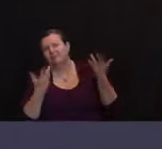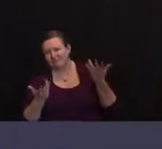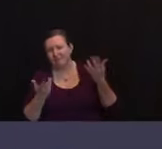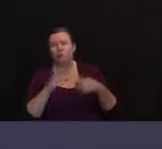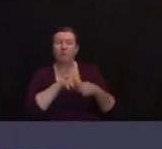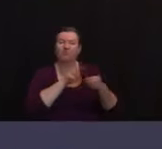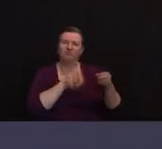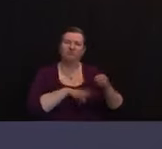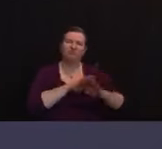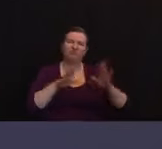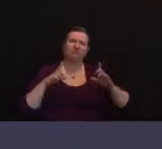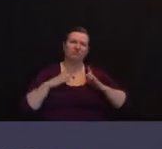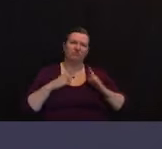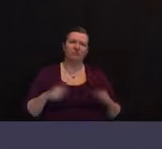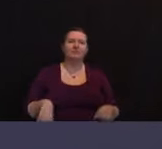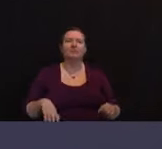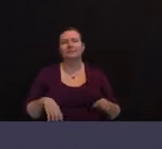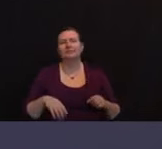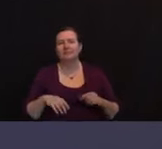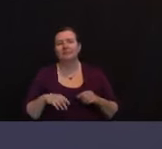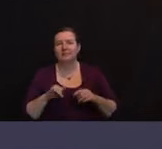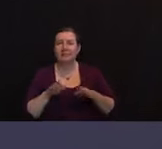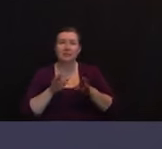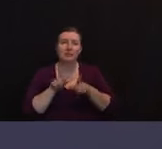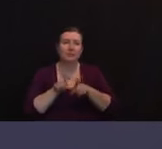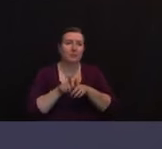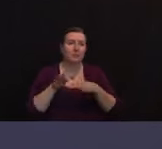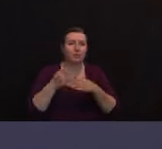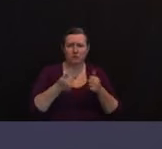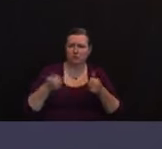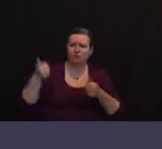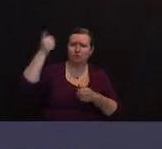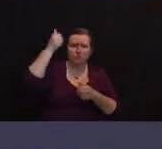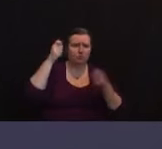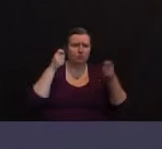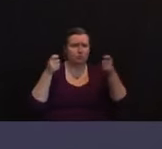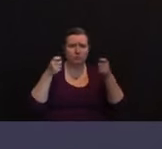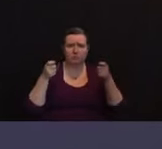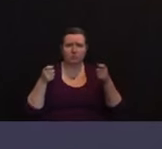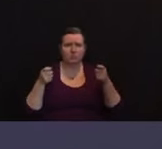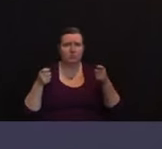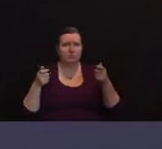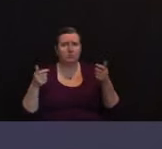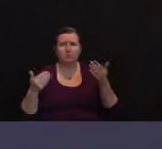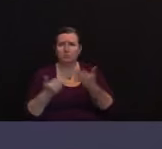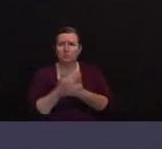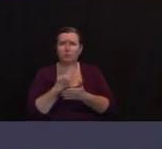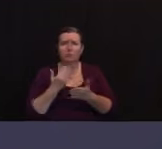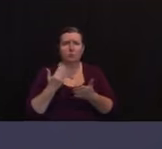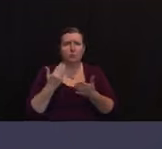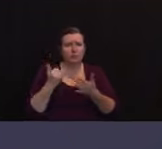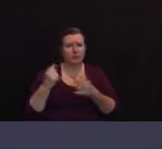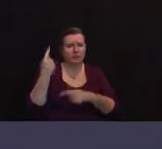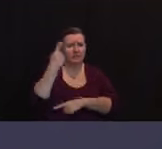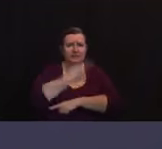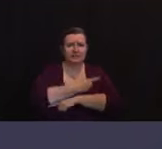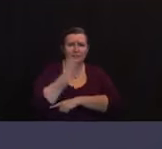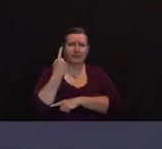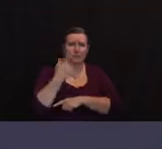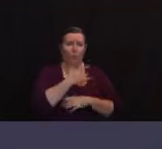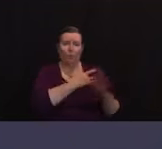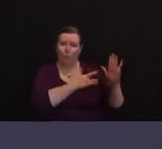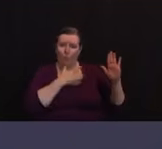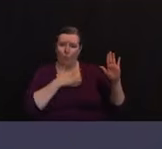was presiding over newly sworn in that day, Associate Justice